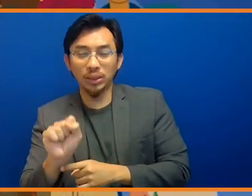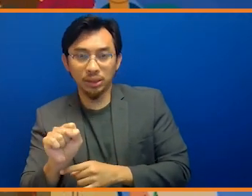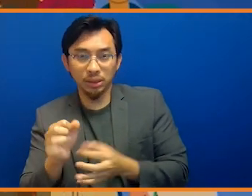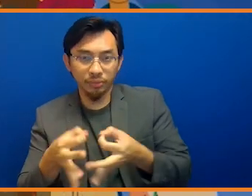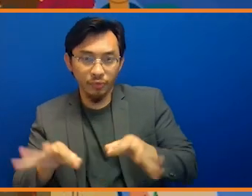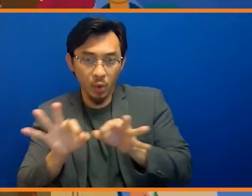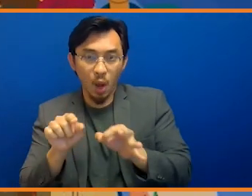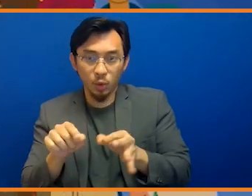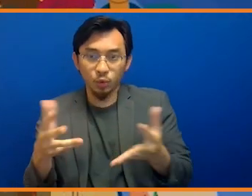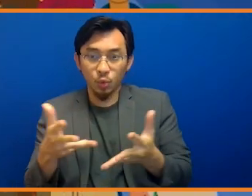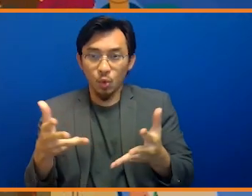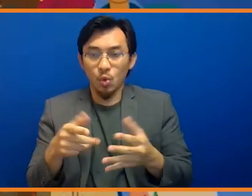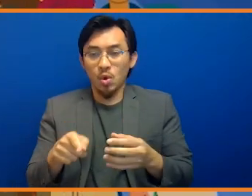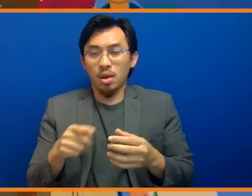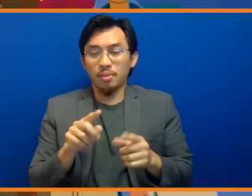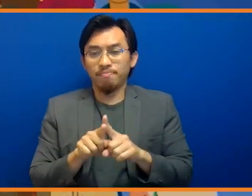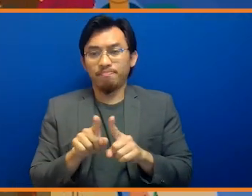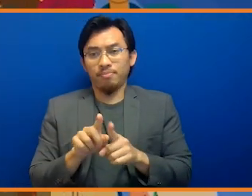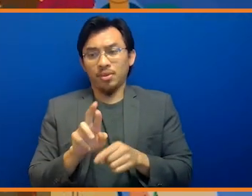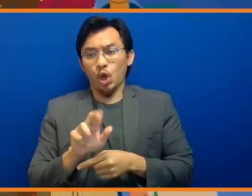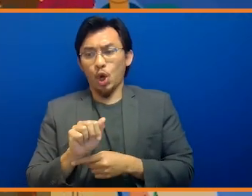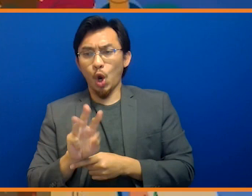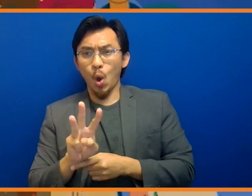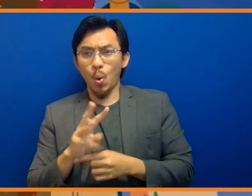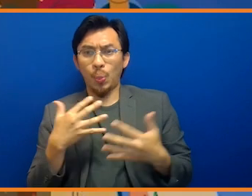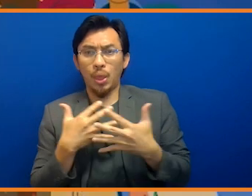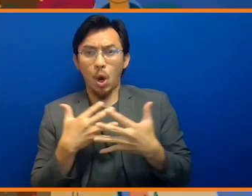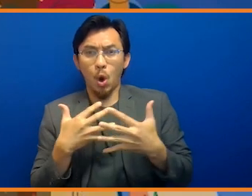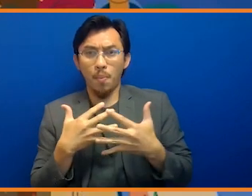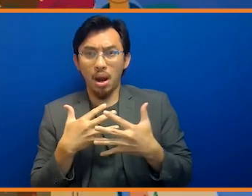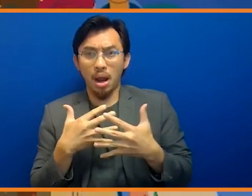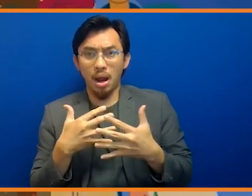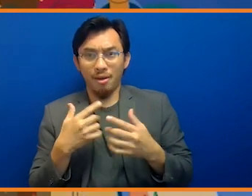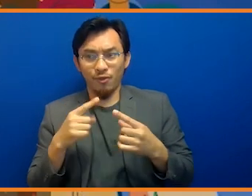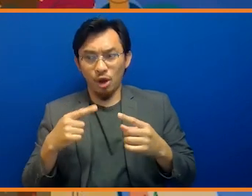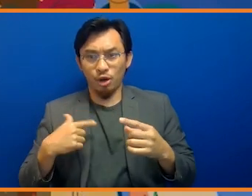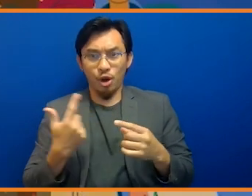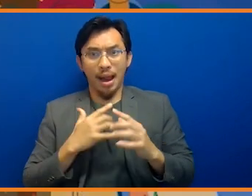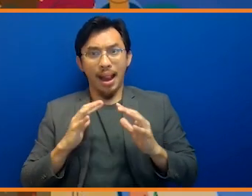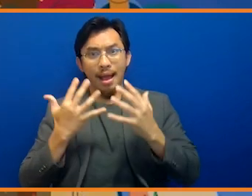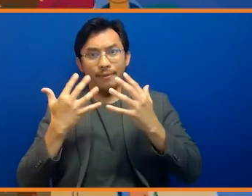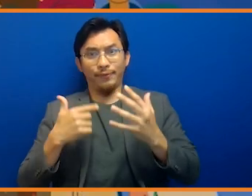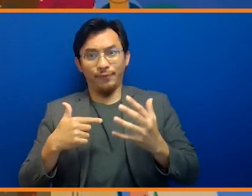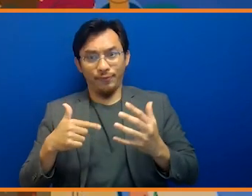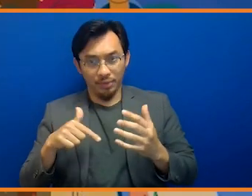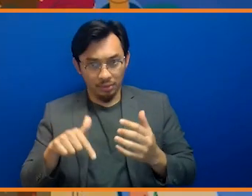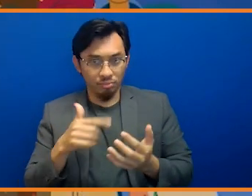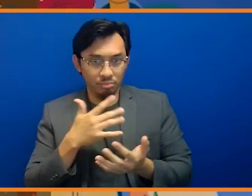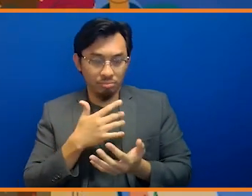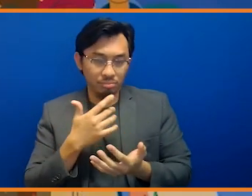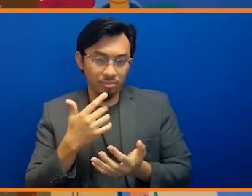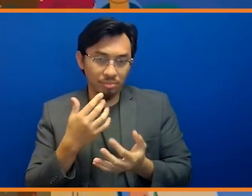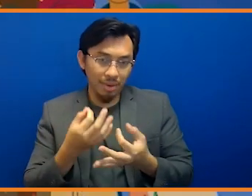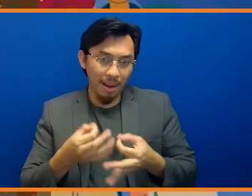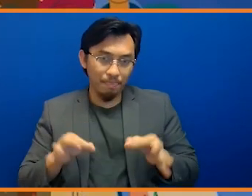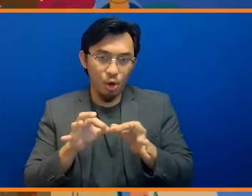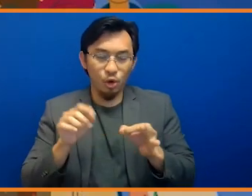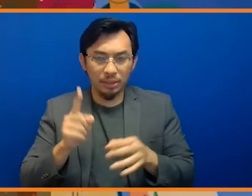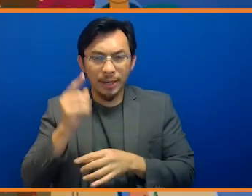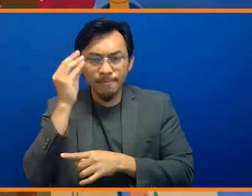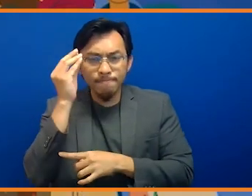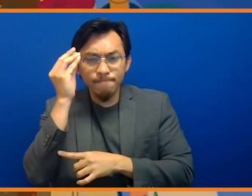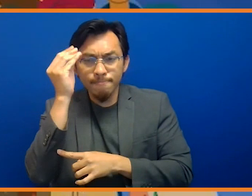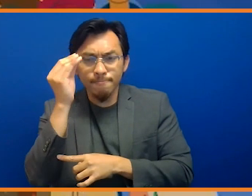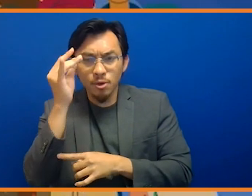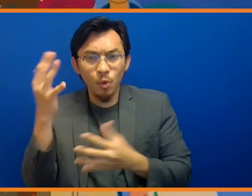will gonna like utilize a raw trauma for our survivor in this medium. Of course, we have to consider